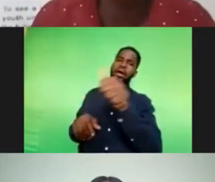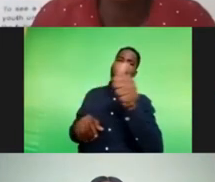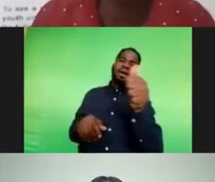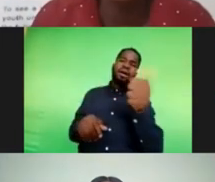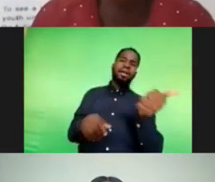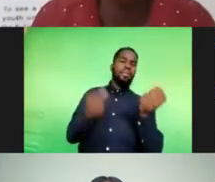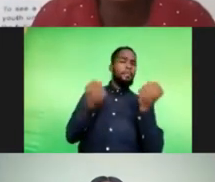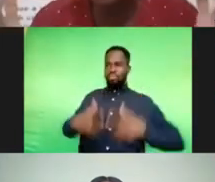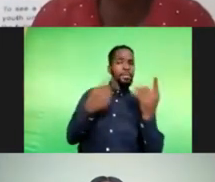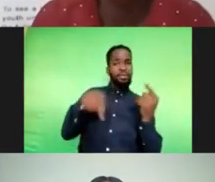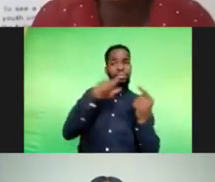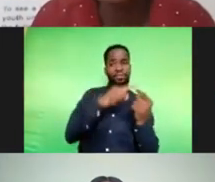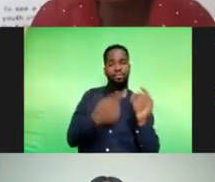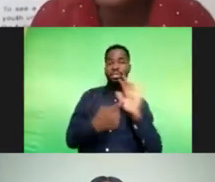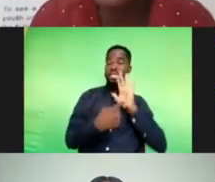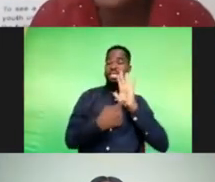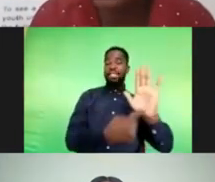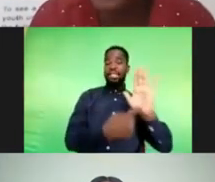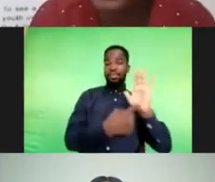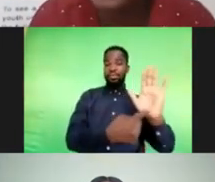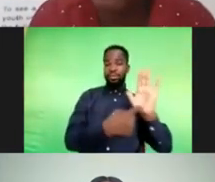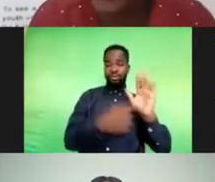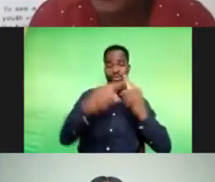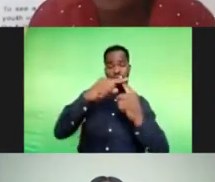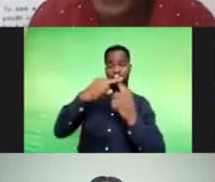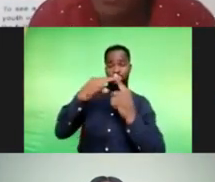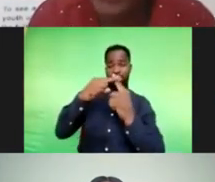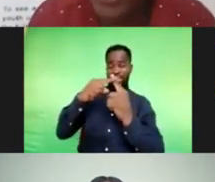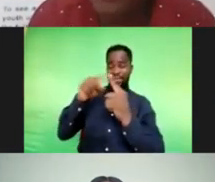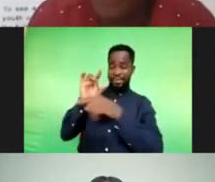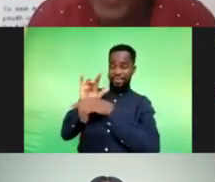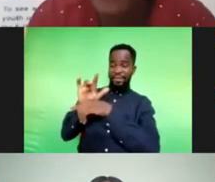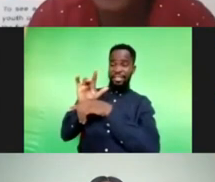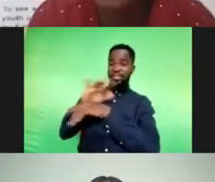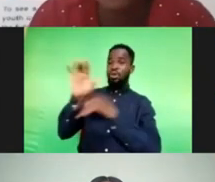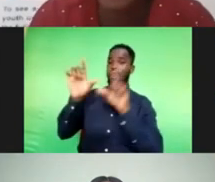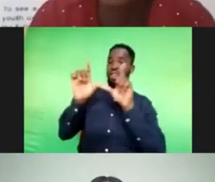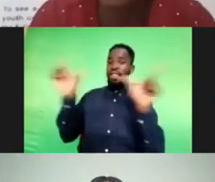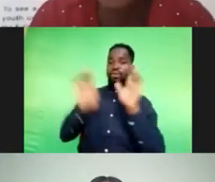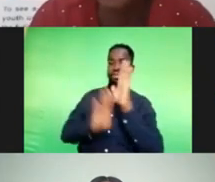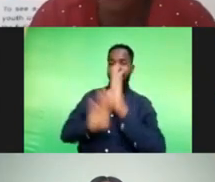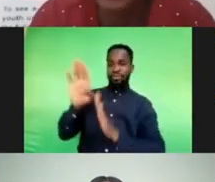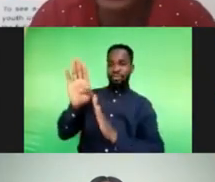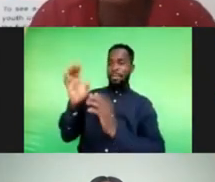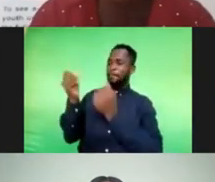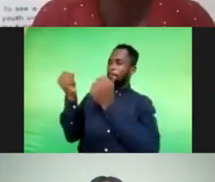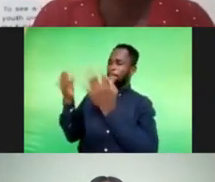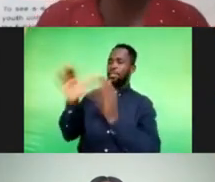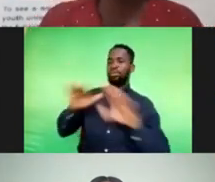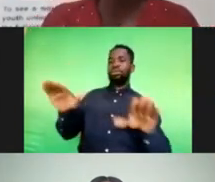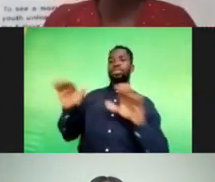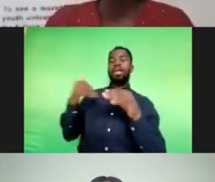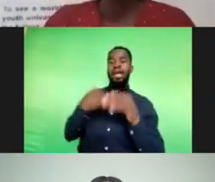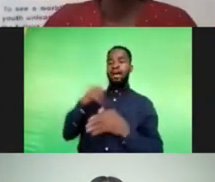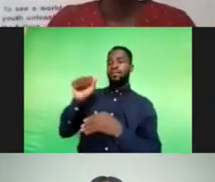have demonstrated the positive effects of early intervention on language development for the majority of children with autism,